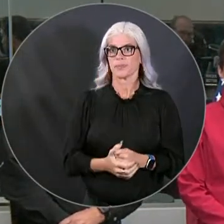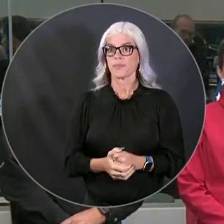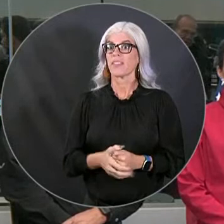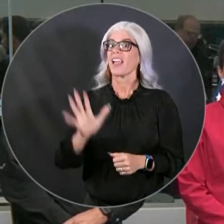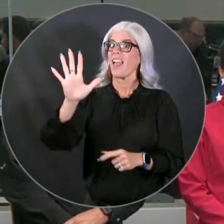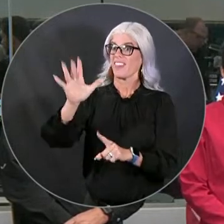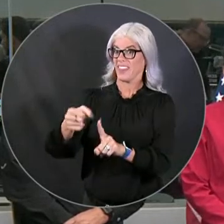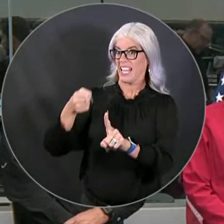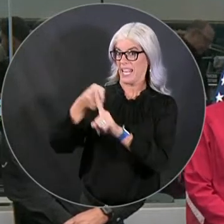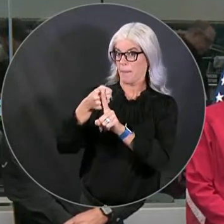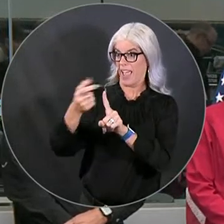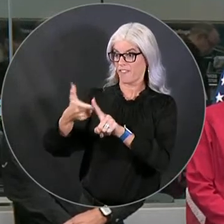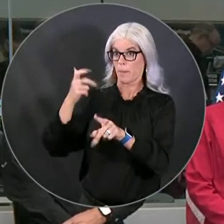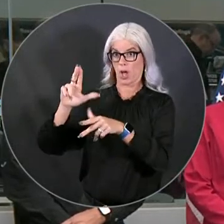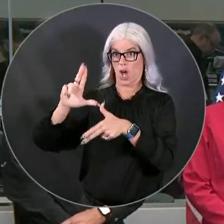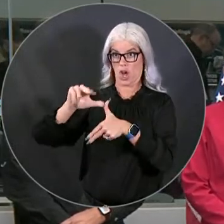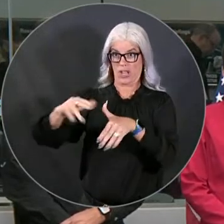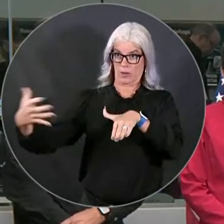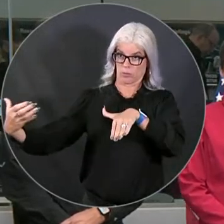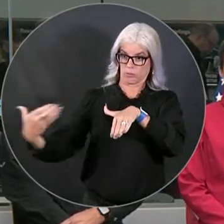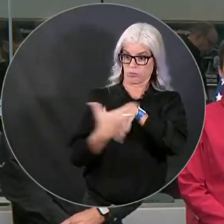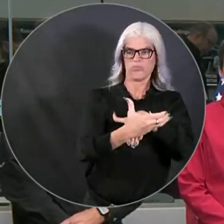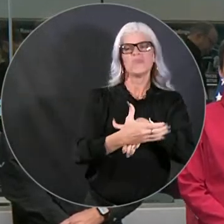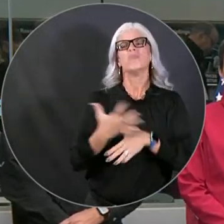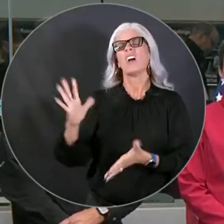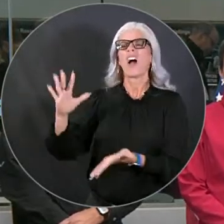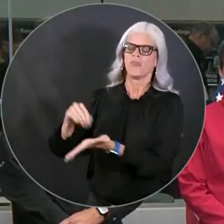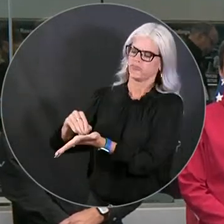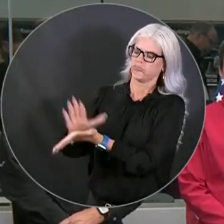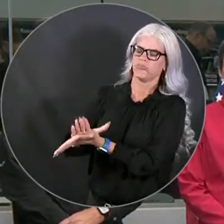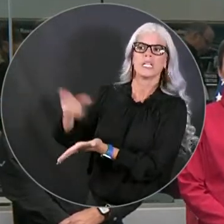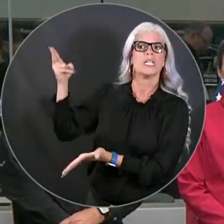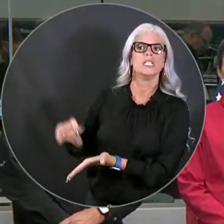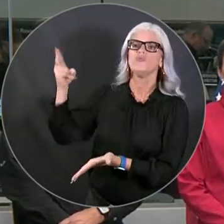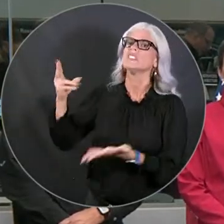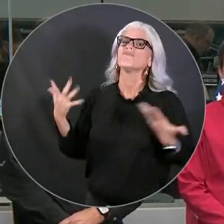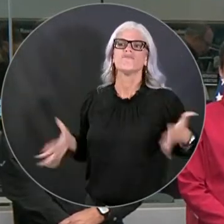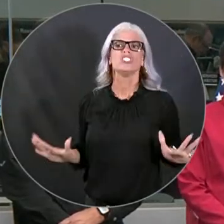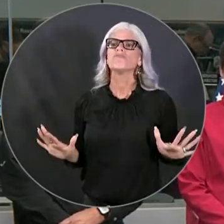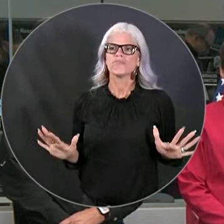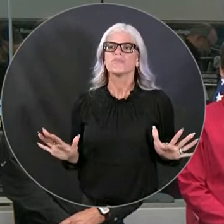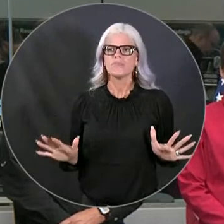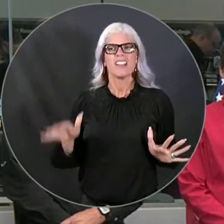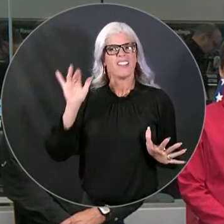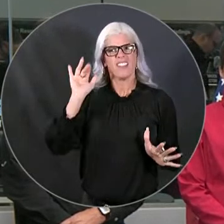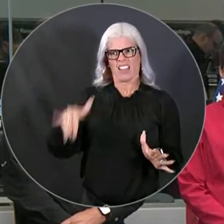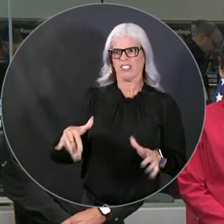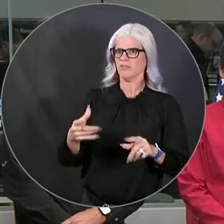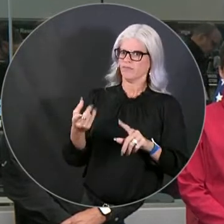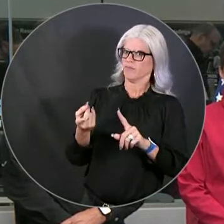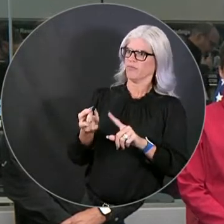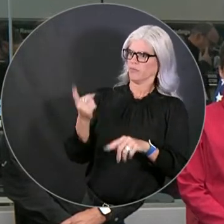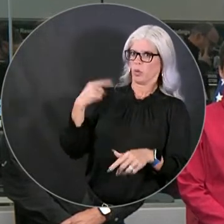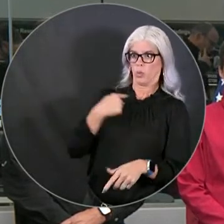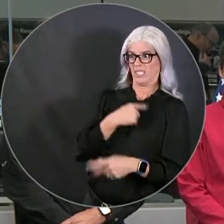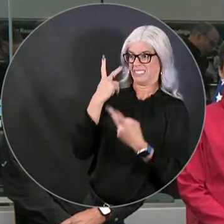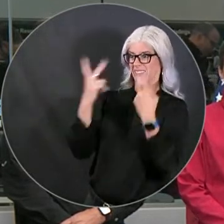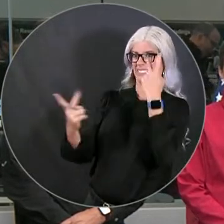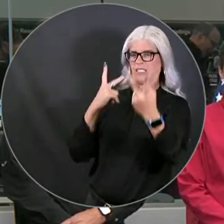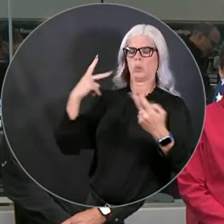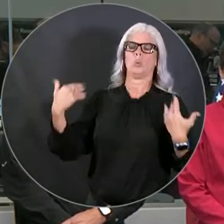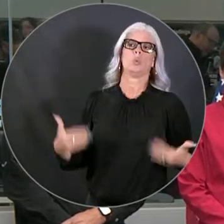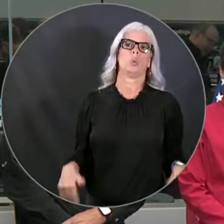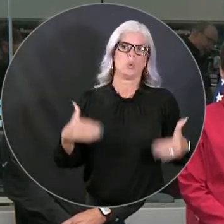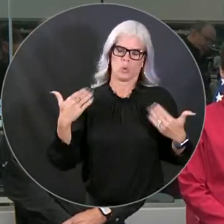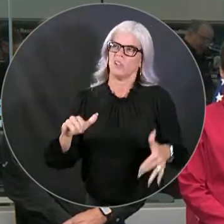that was done has been historic, and this is just off initial assessments. There's going to be a lot more assessing that goes on